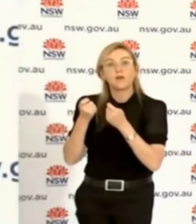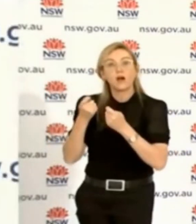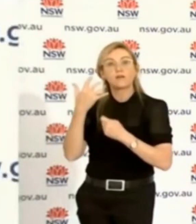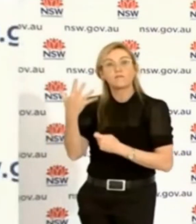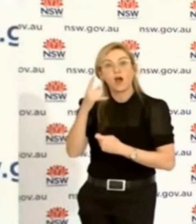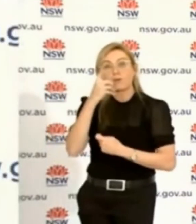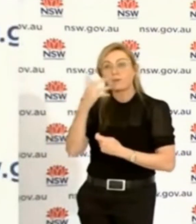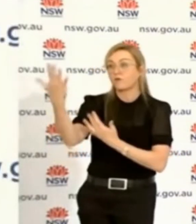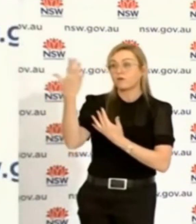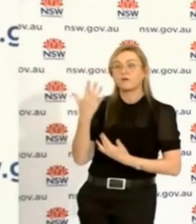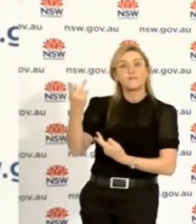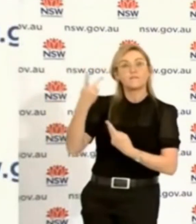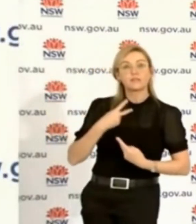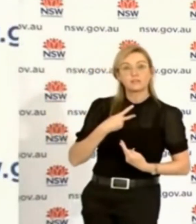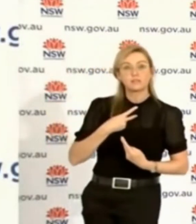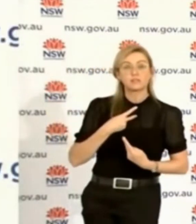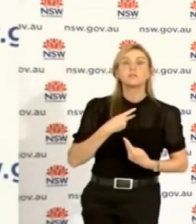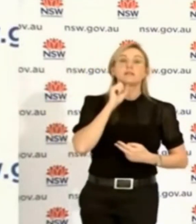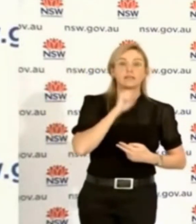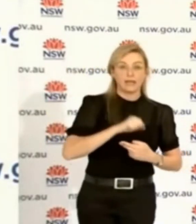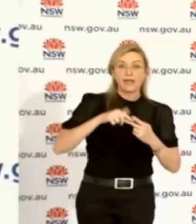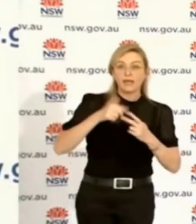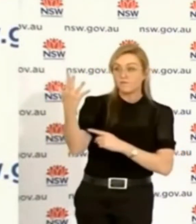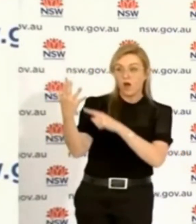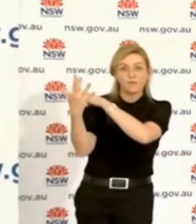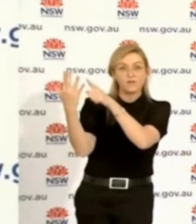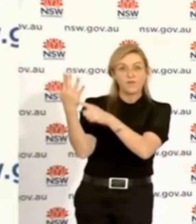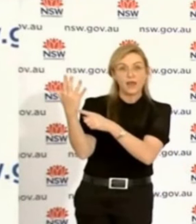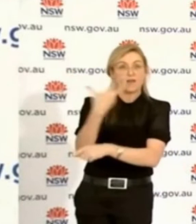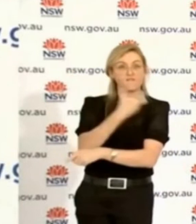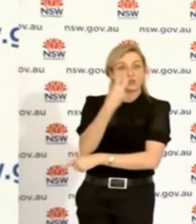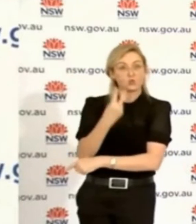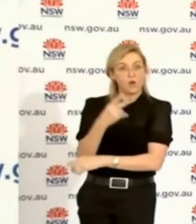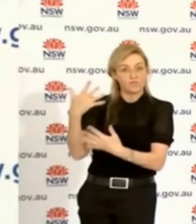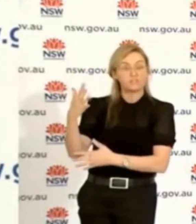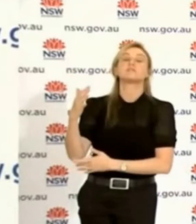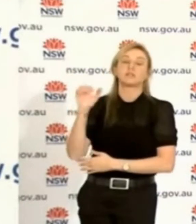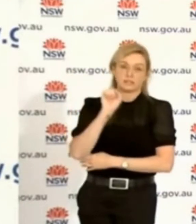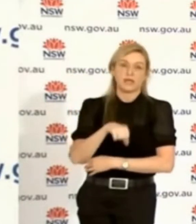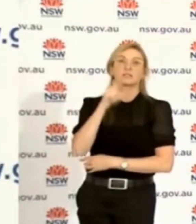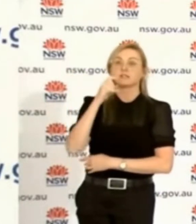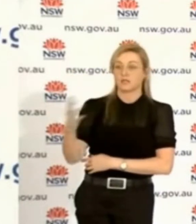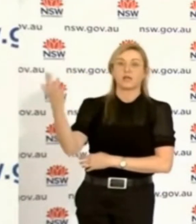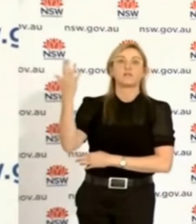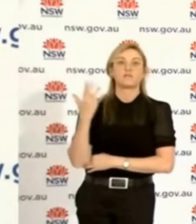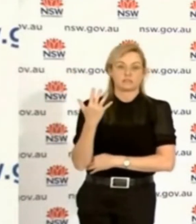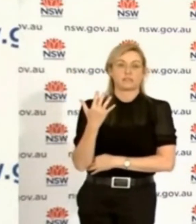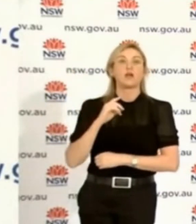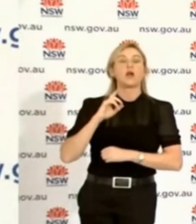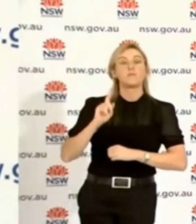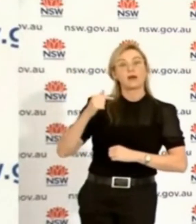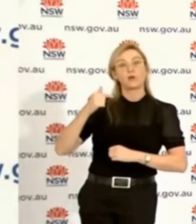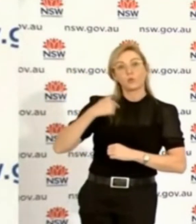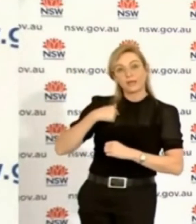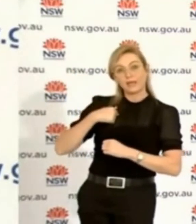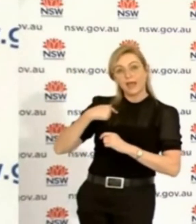as everyone 16 and over is vaccinated, that's okay. But the key measure for us, the key benchmark, which the Doherty